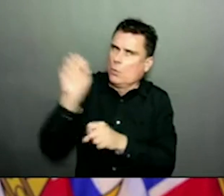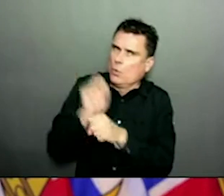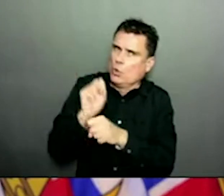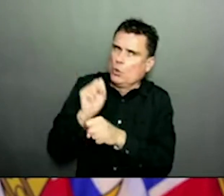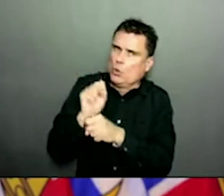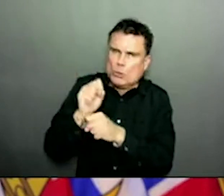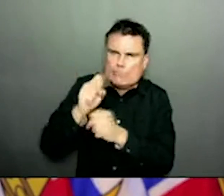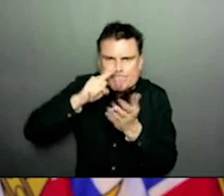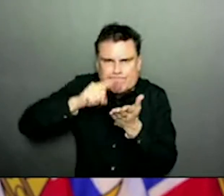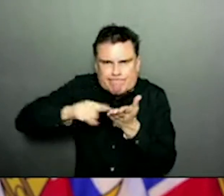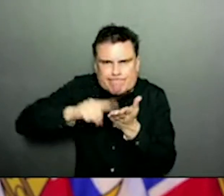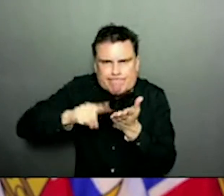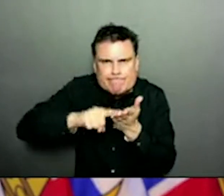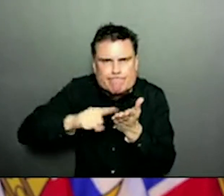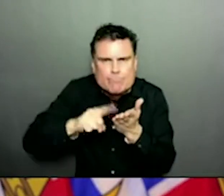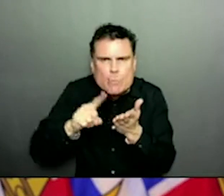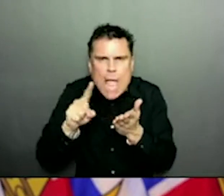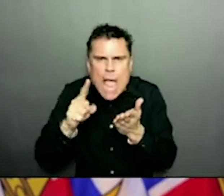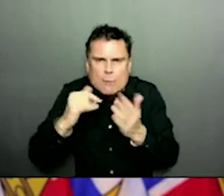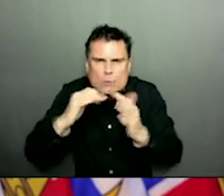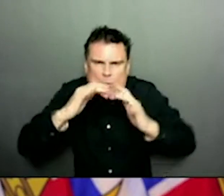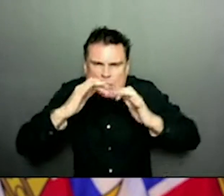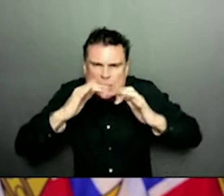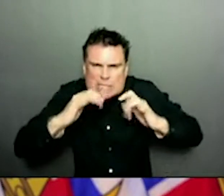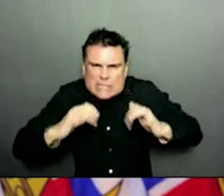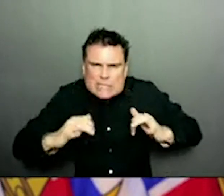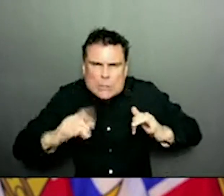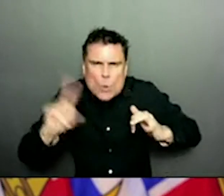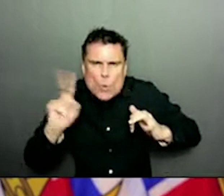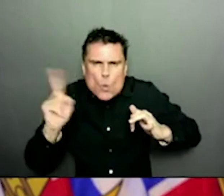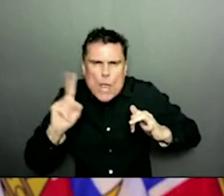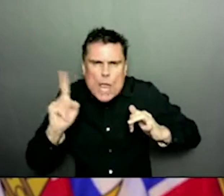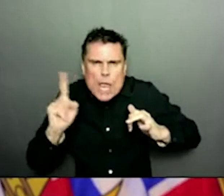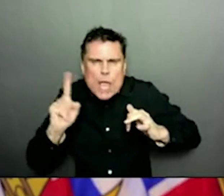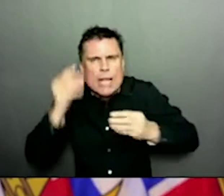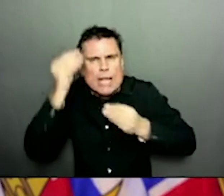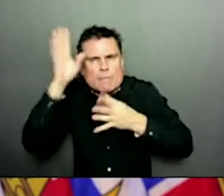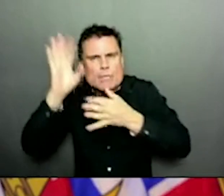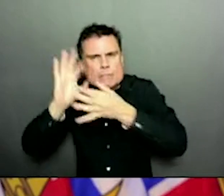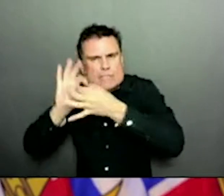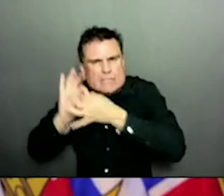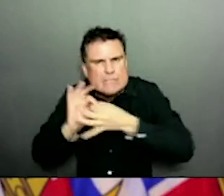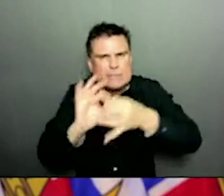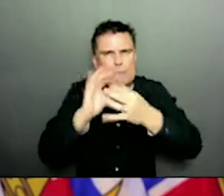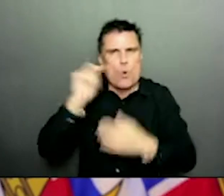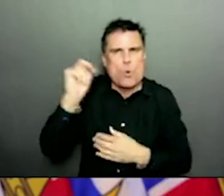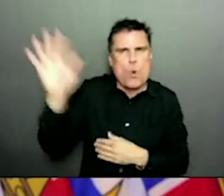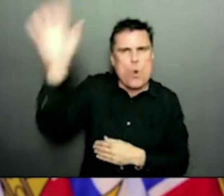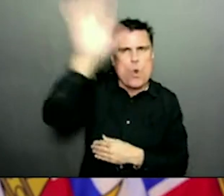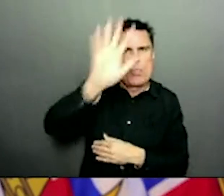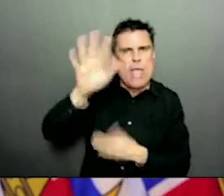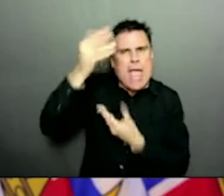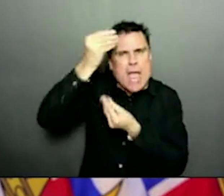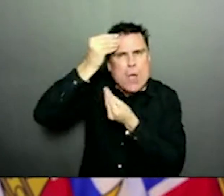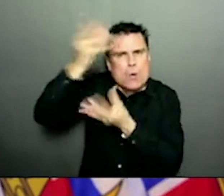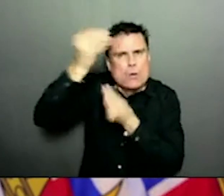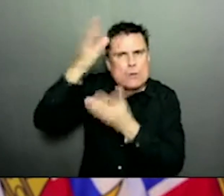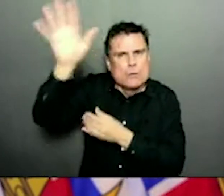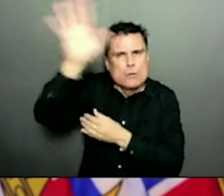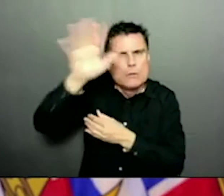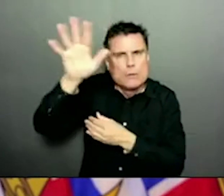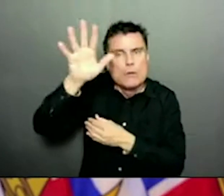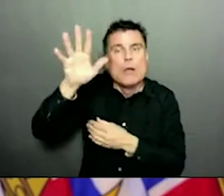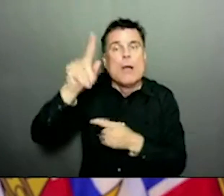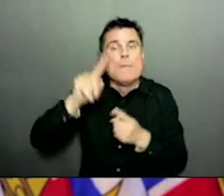this. And we are continuing to work, particularly with the coastal First Nations. We've had a number of really